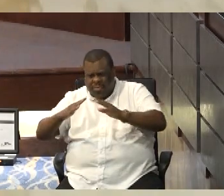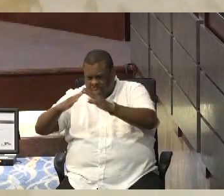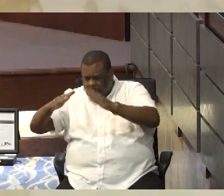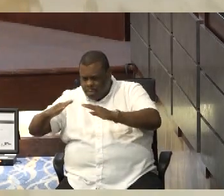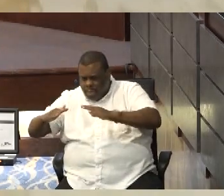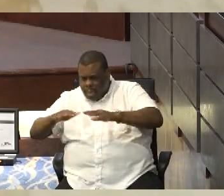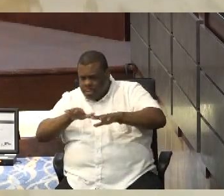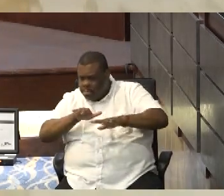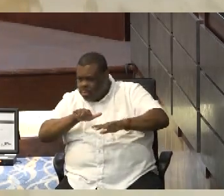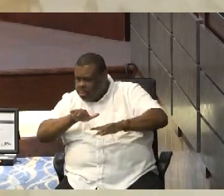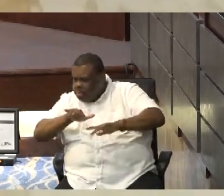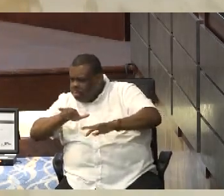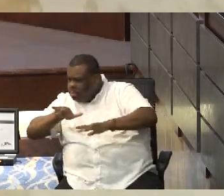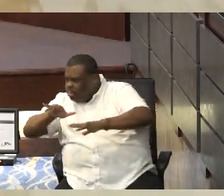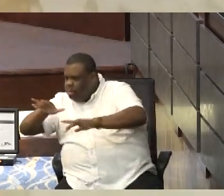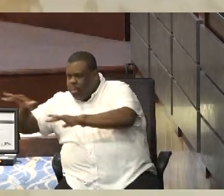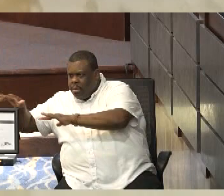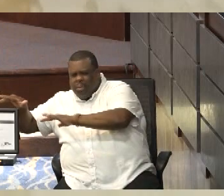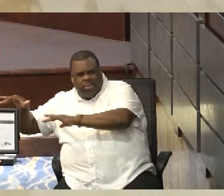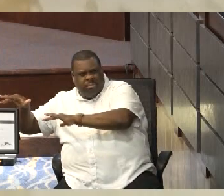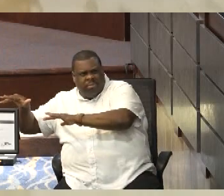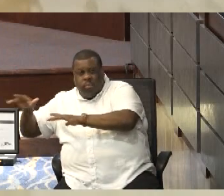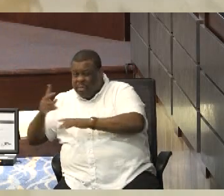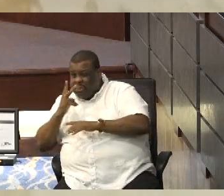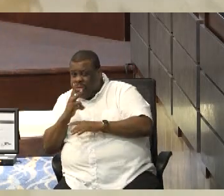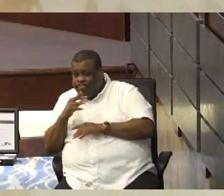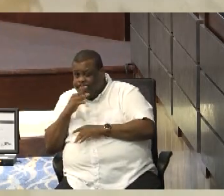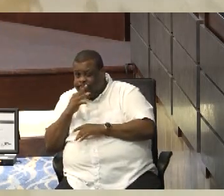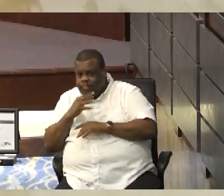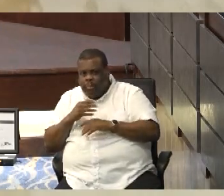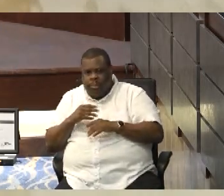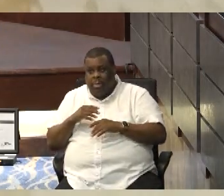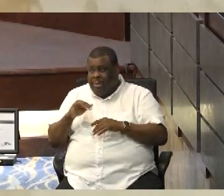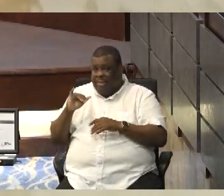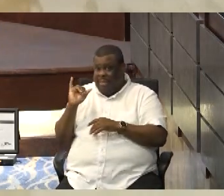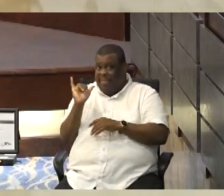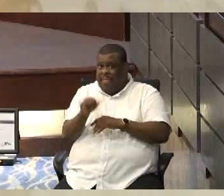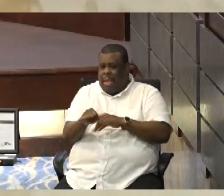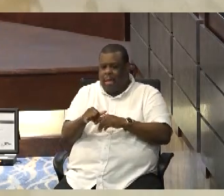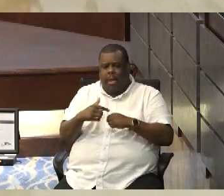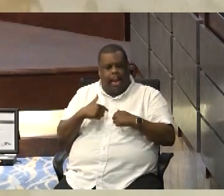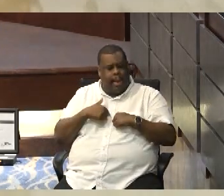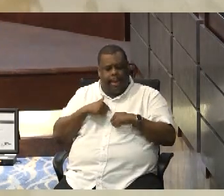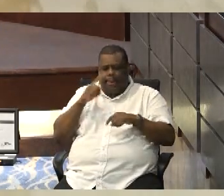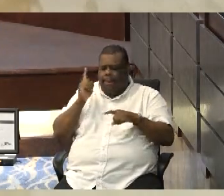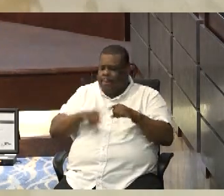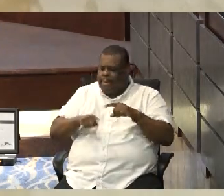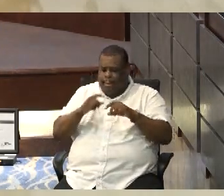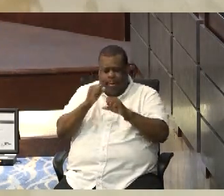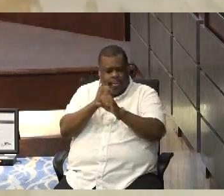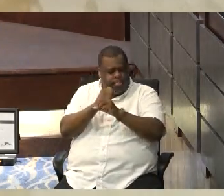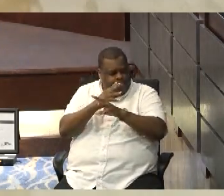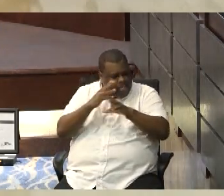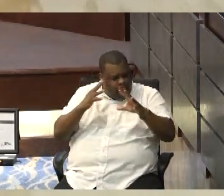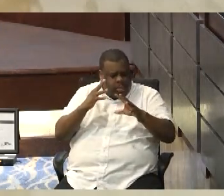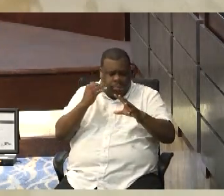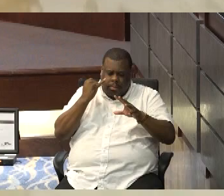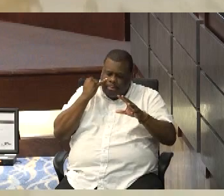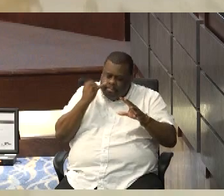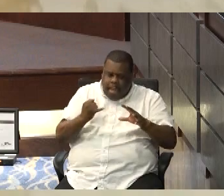But I can't imagine living in a place where you have to experience that and deal with that in your